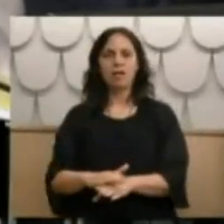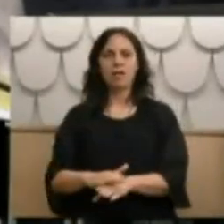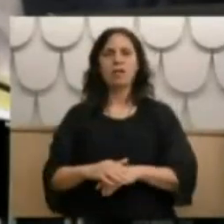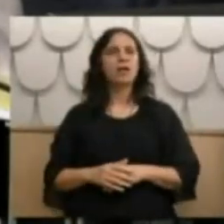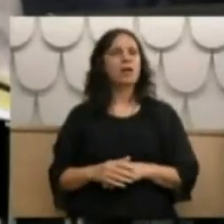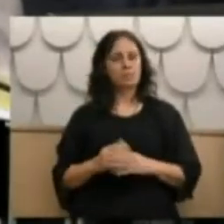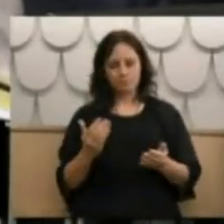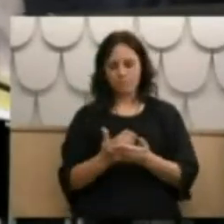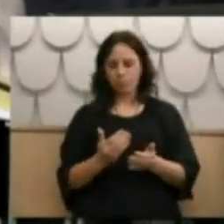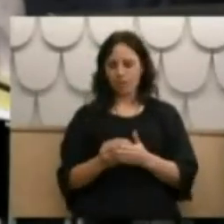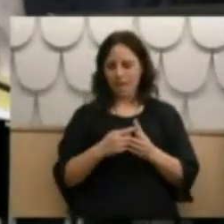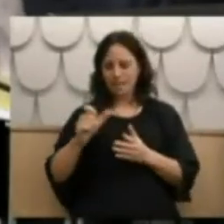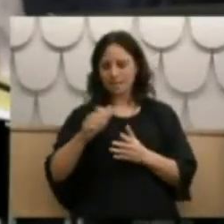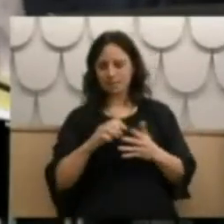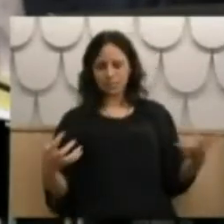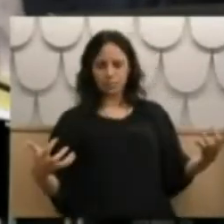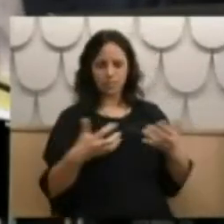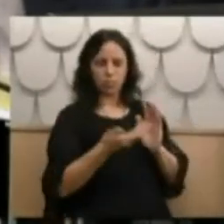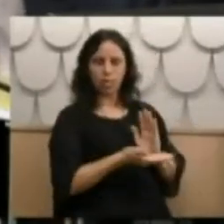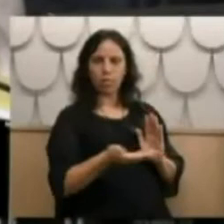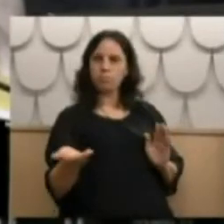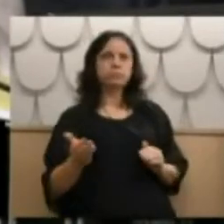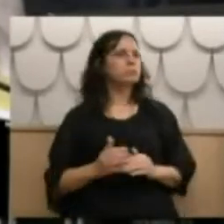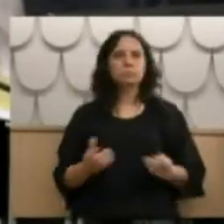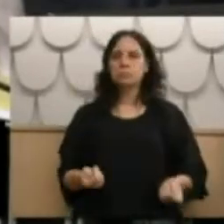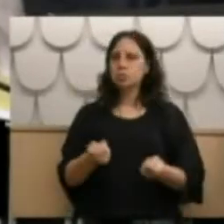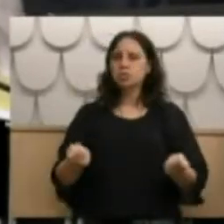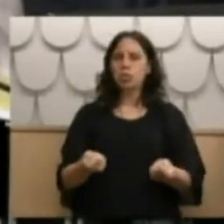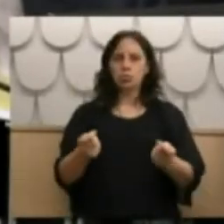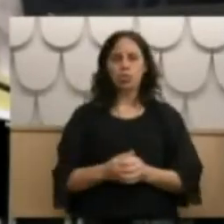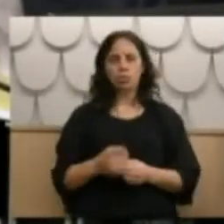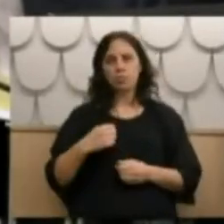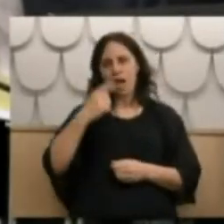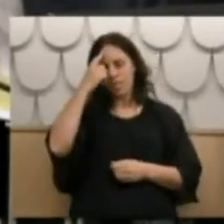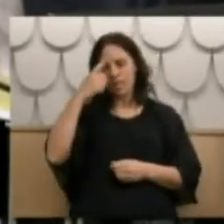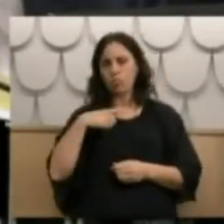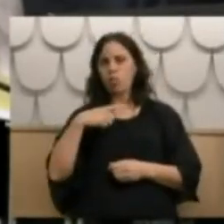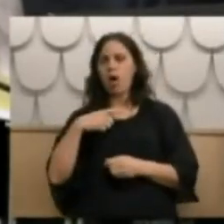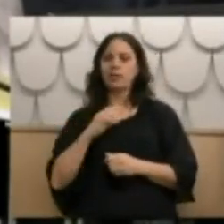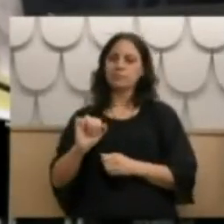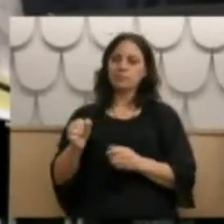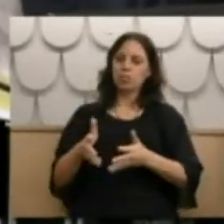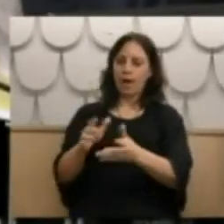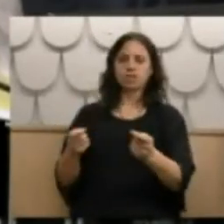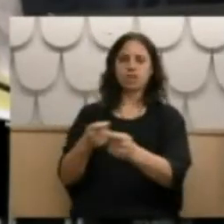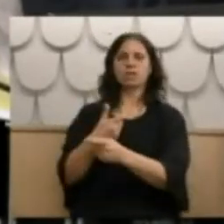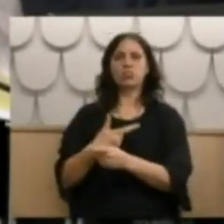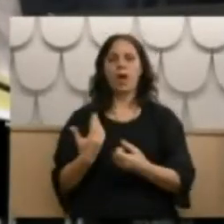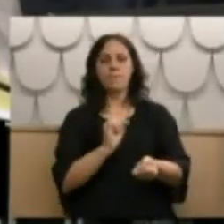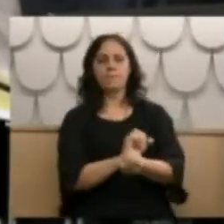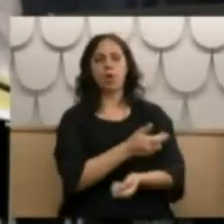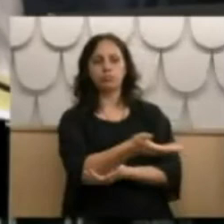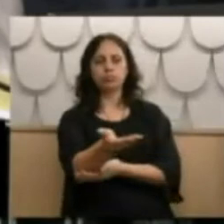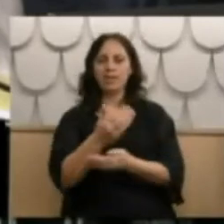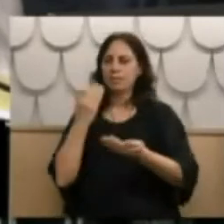there. A lot of people think, you know, it was just put in really probably to stop a whole lot of claims, but and then it was very much